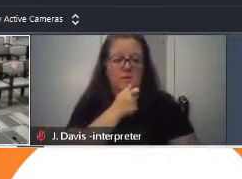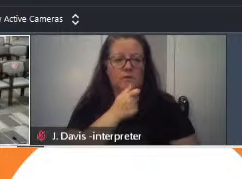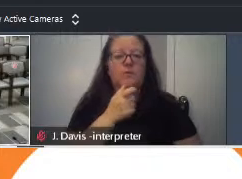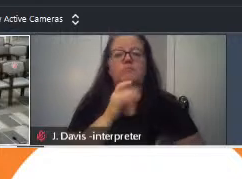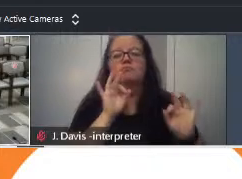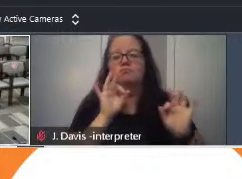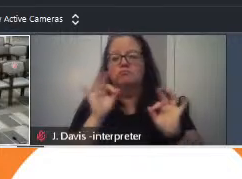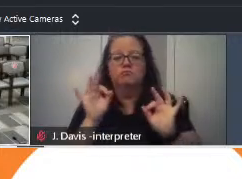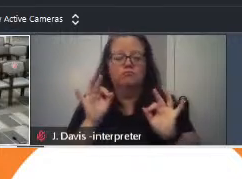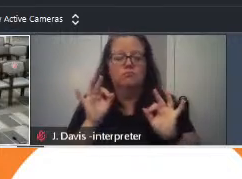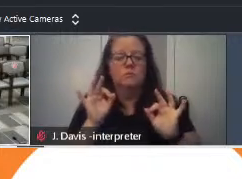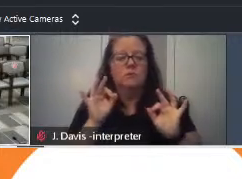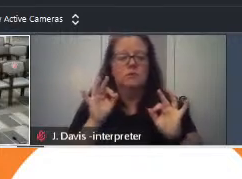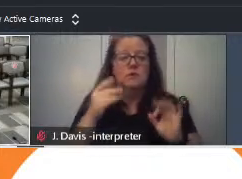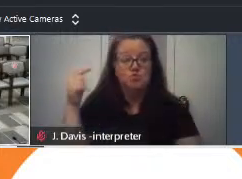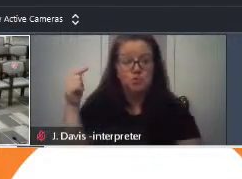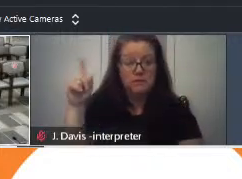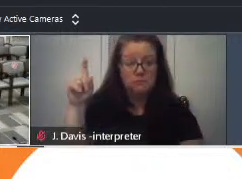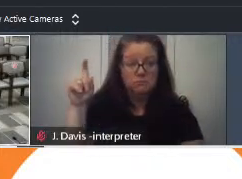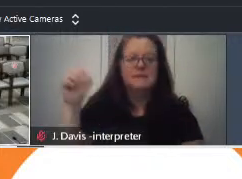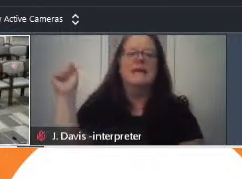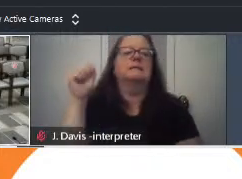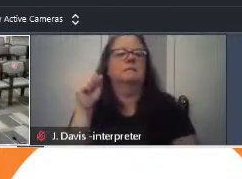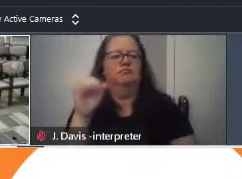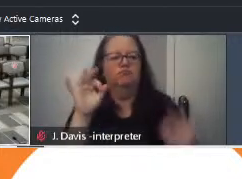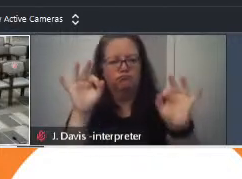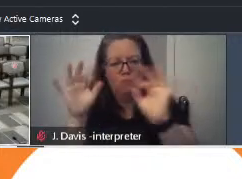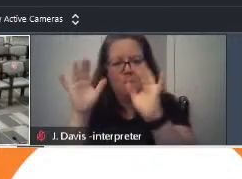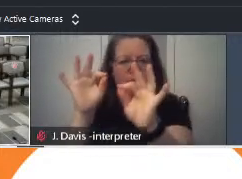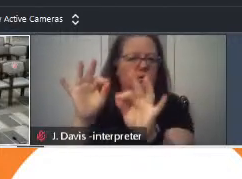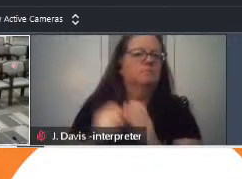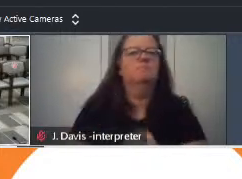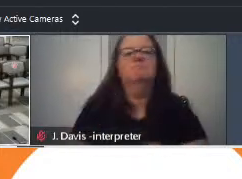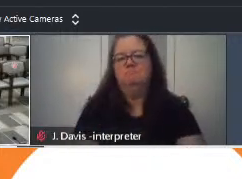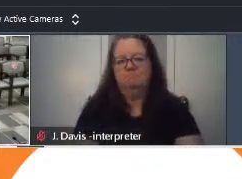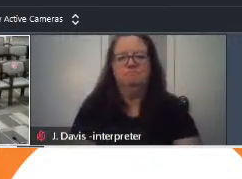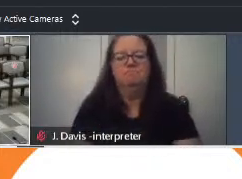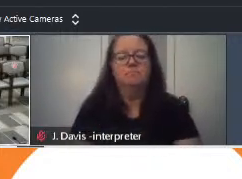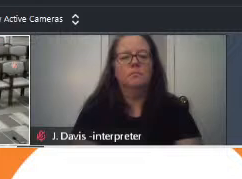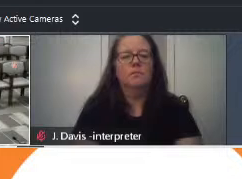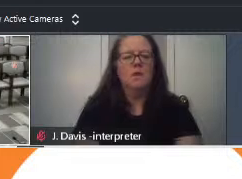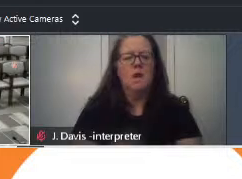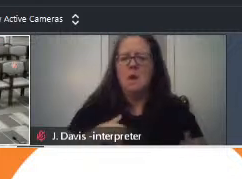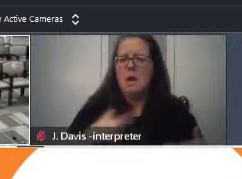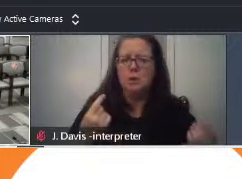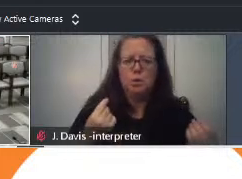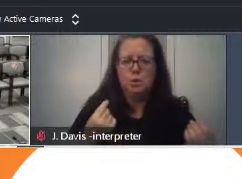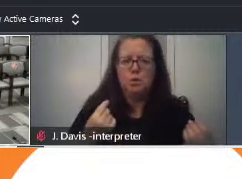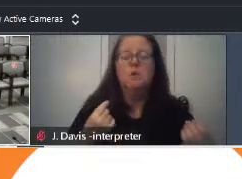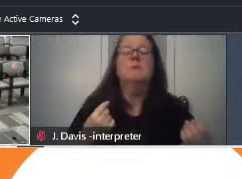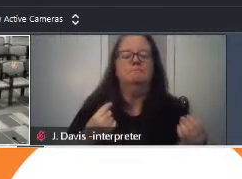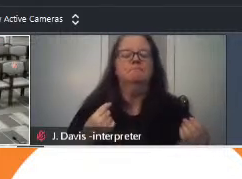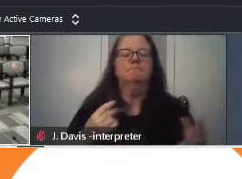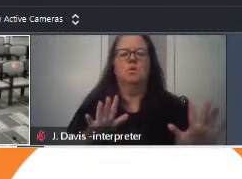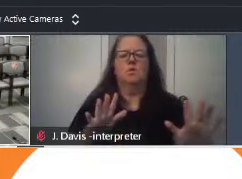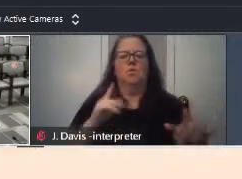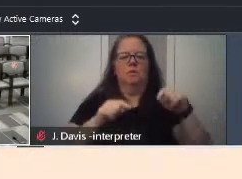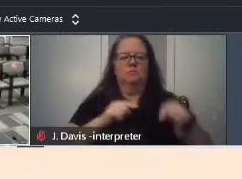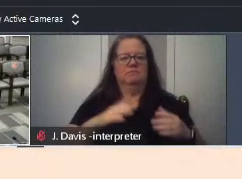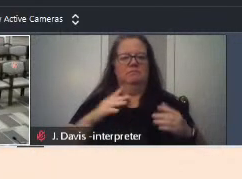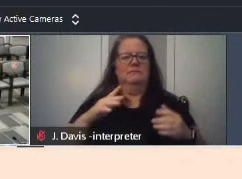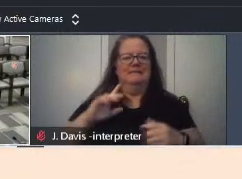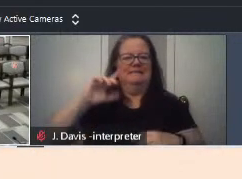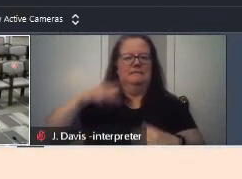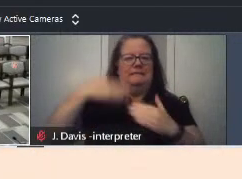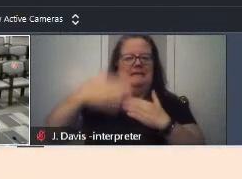green? Is it green? It's green. Okay, perfect. Okay. So how do I will. Okay, go ahead and advance the slide, please.